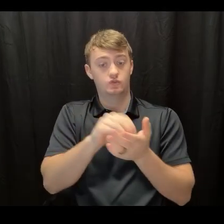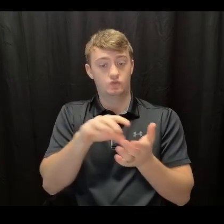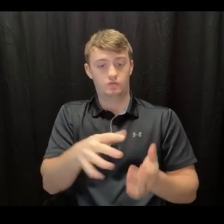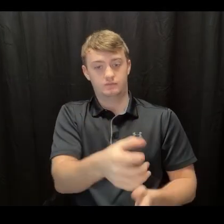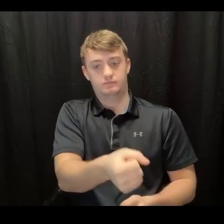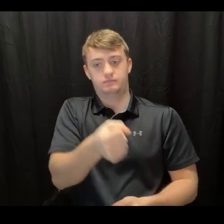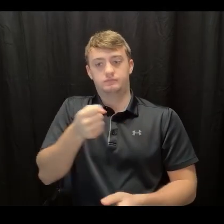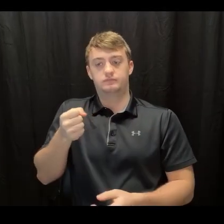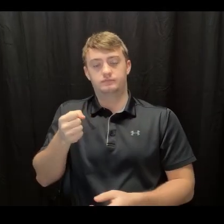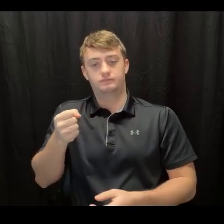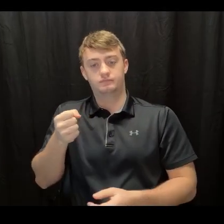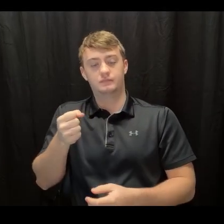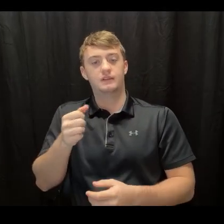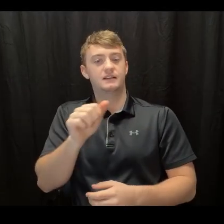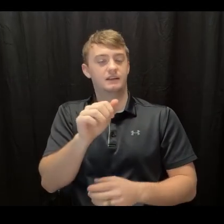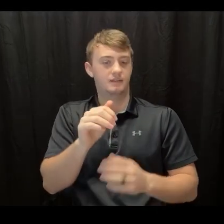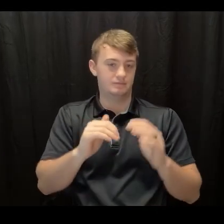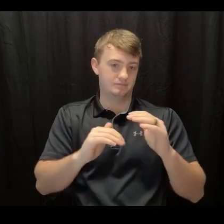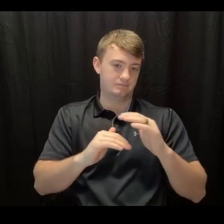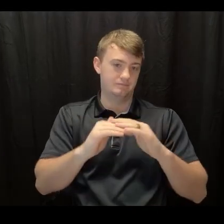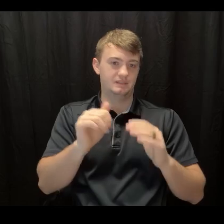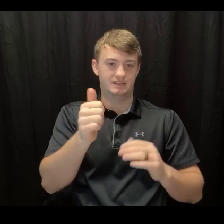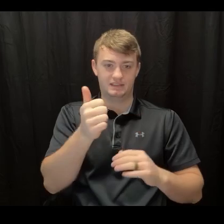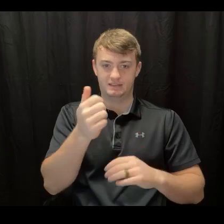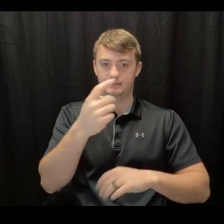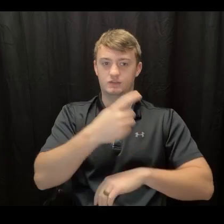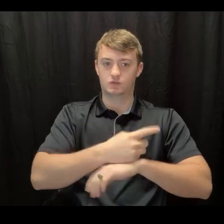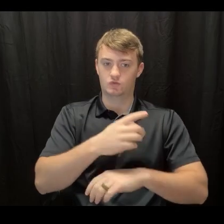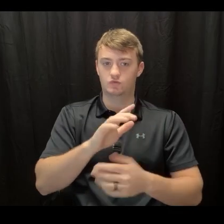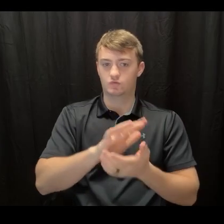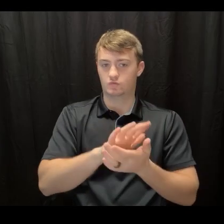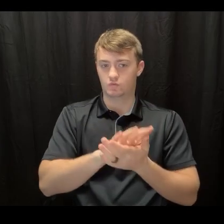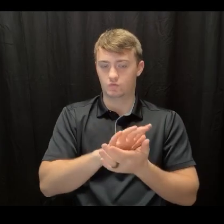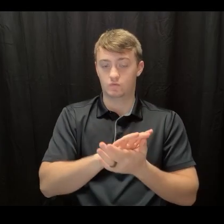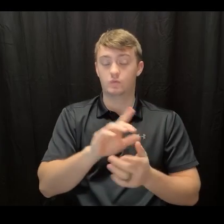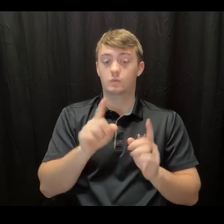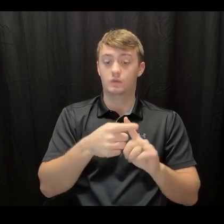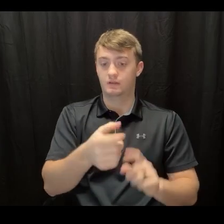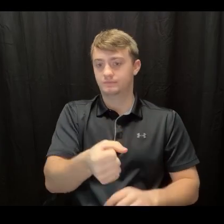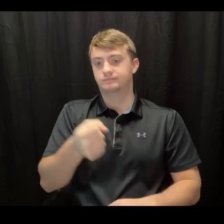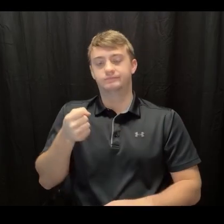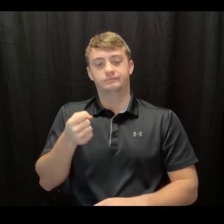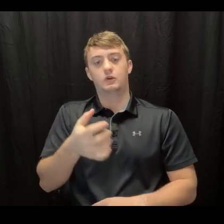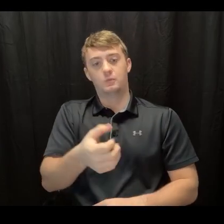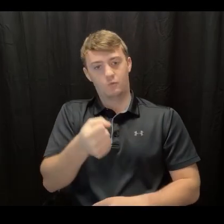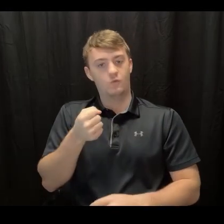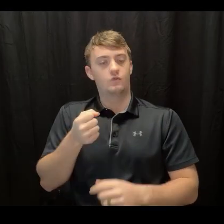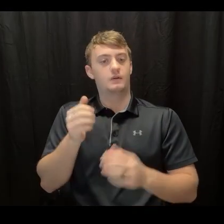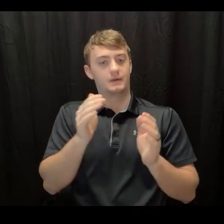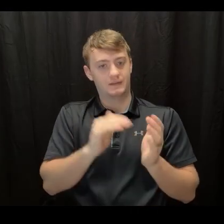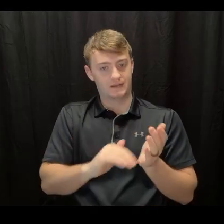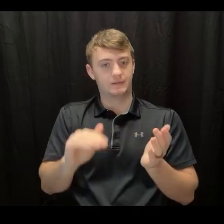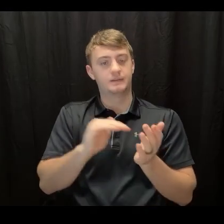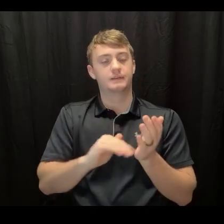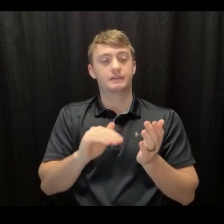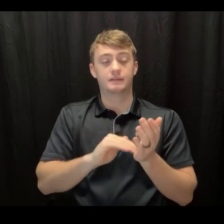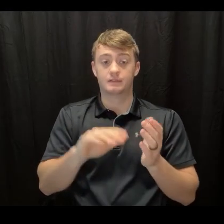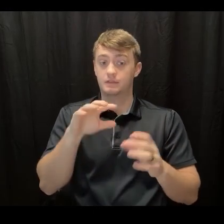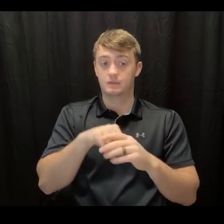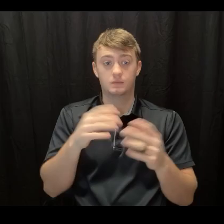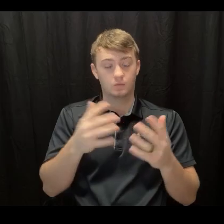is removed for more than 10 consecutive school days, or when a series of removals creates a pattern.